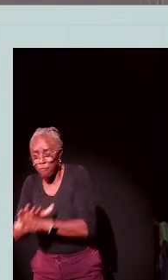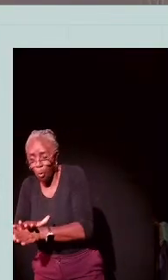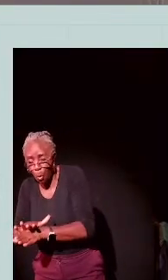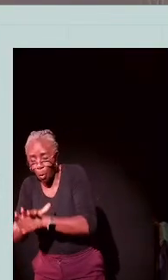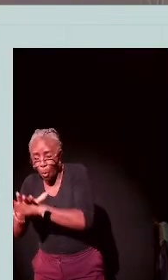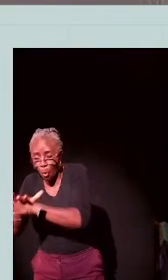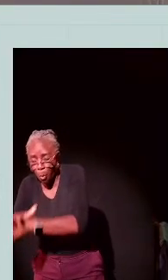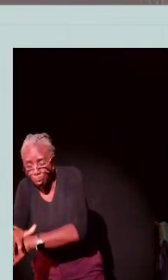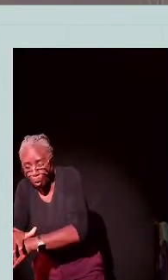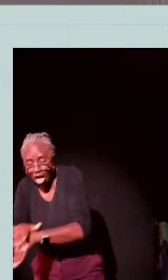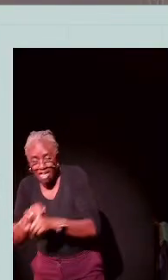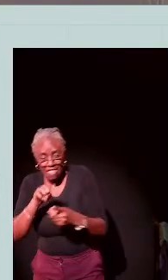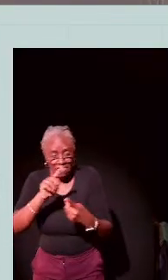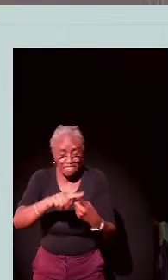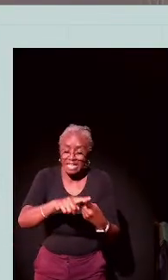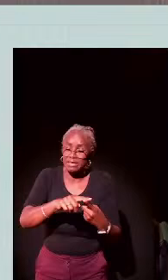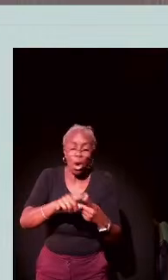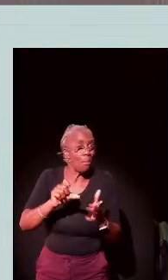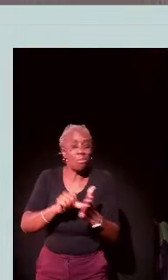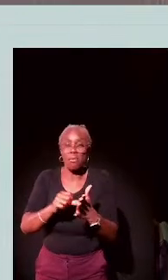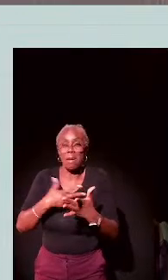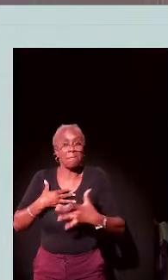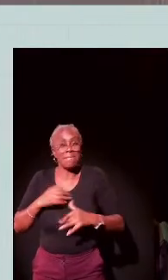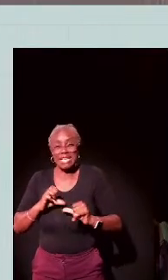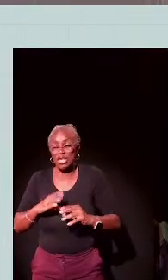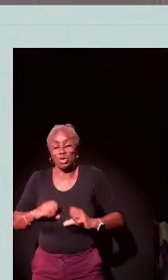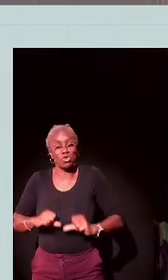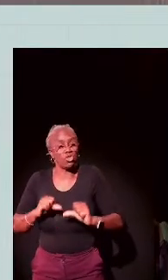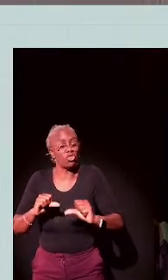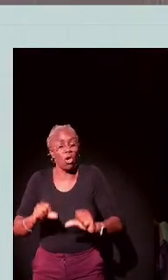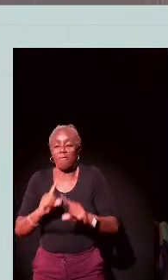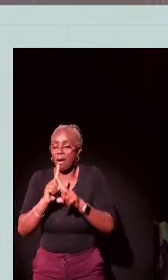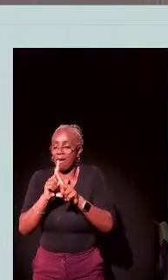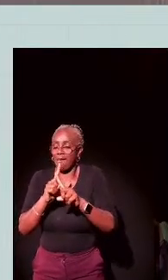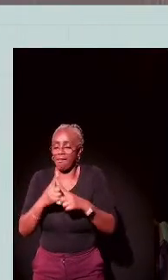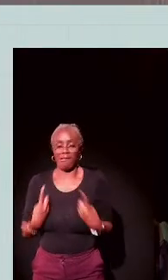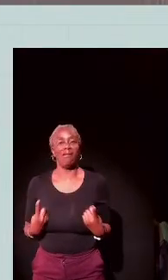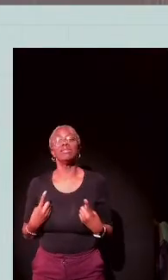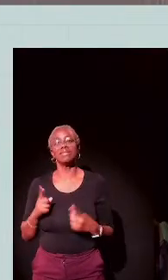problem that I wasn't really able to solve. I'm not entirely sure it's solved just yet either.